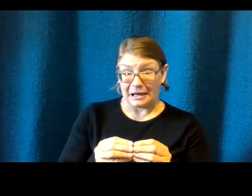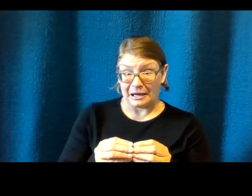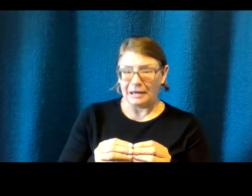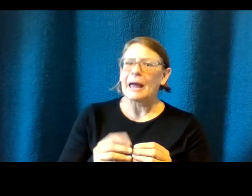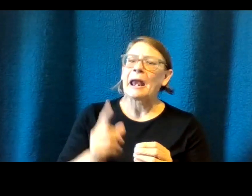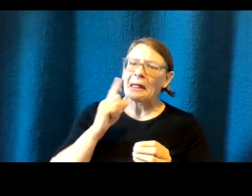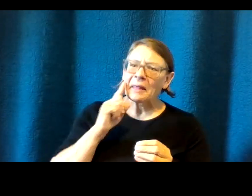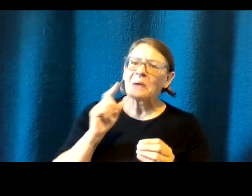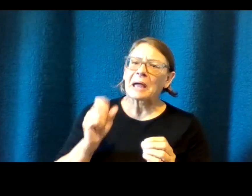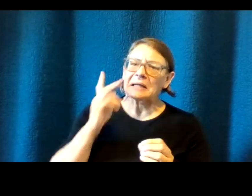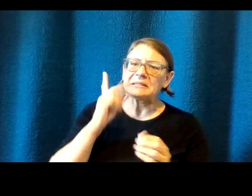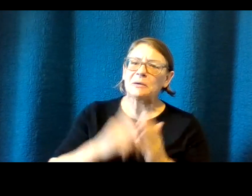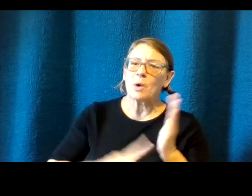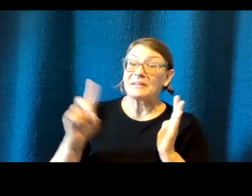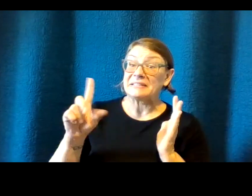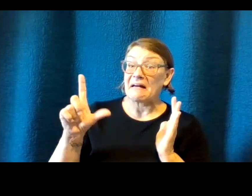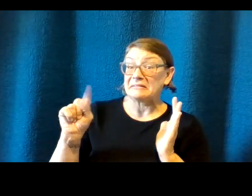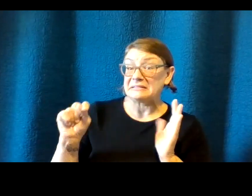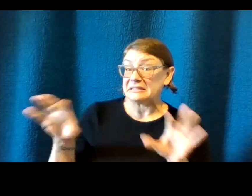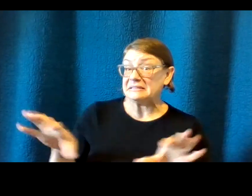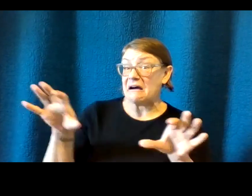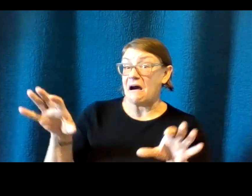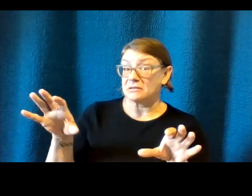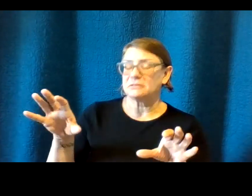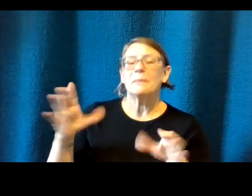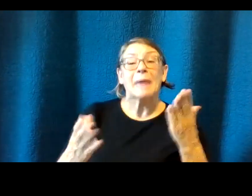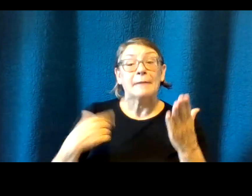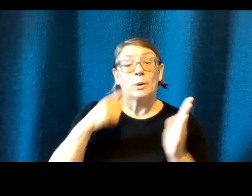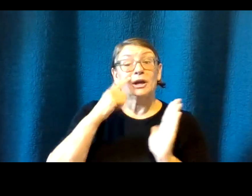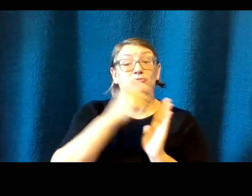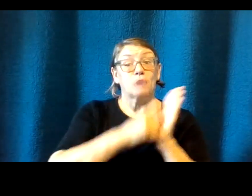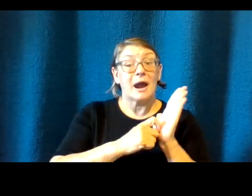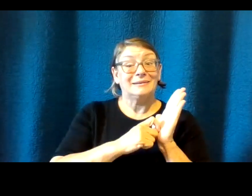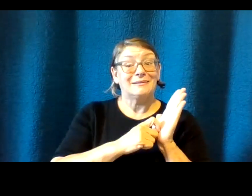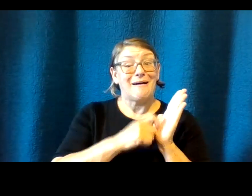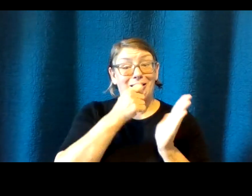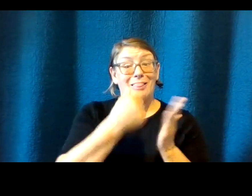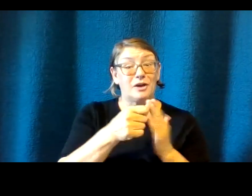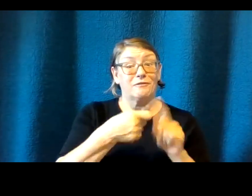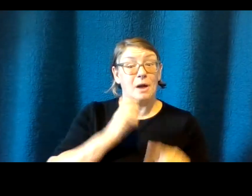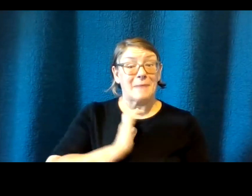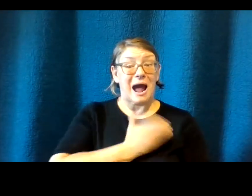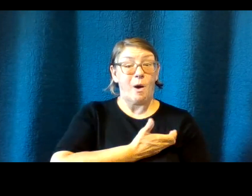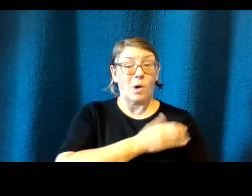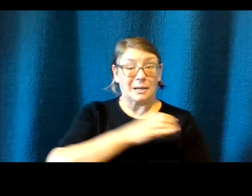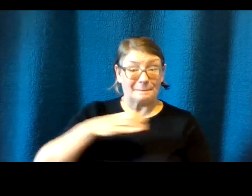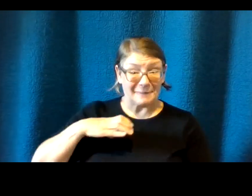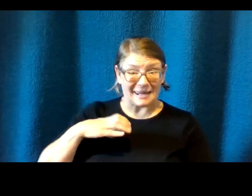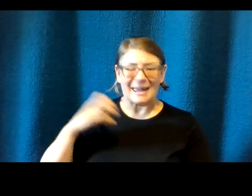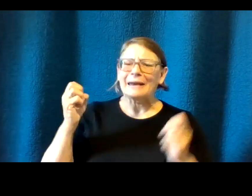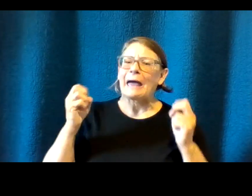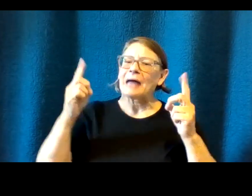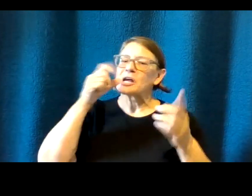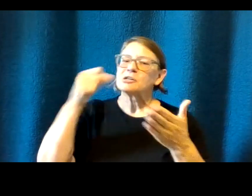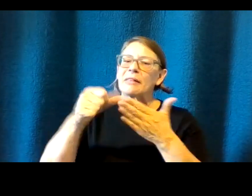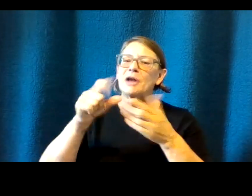see what the DLT comes up with. Maybe we can also draft a letter within our committee of an educational letter that we